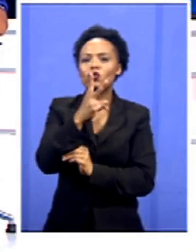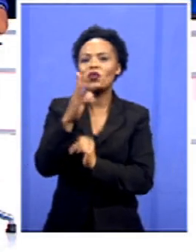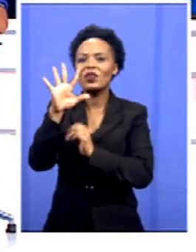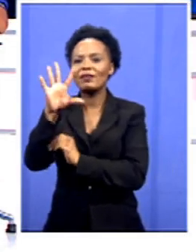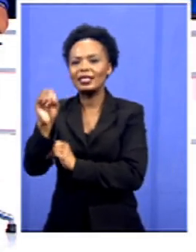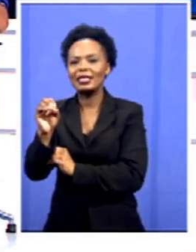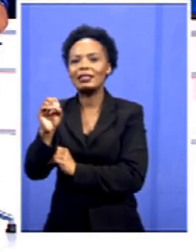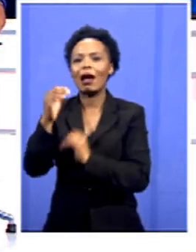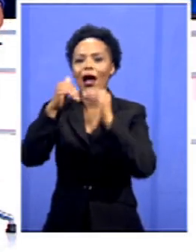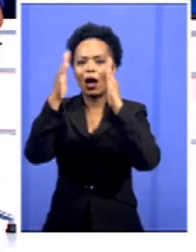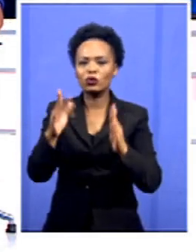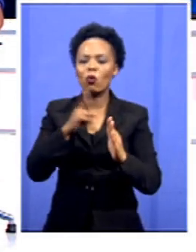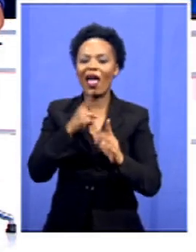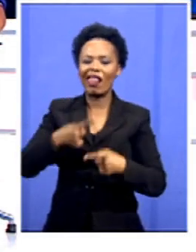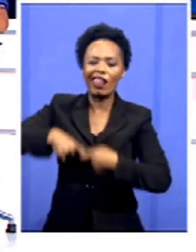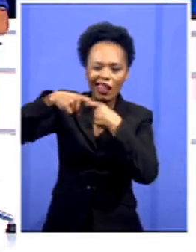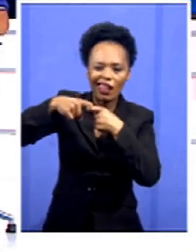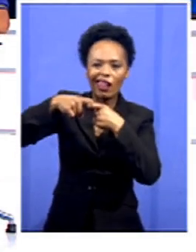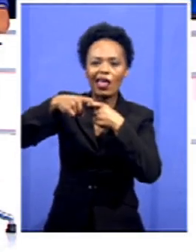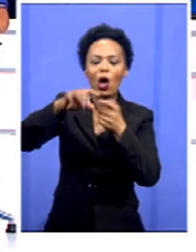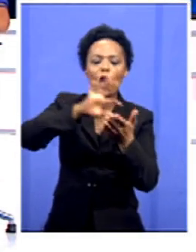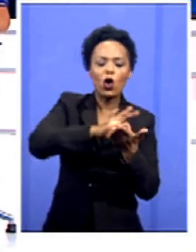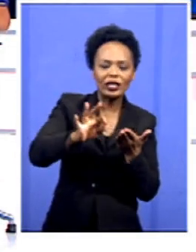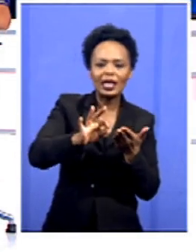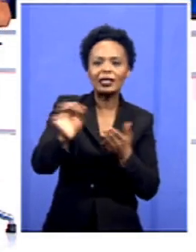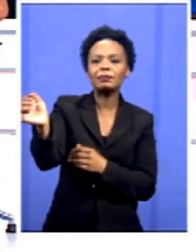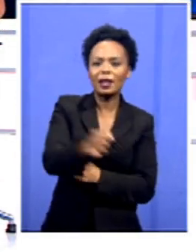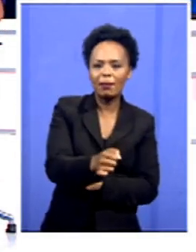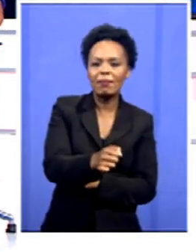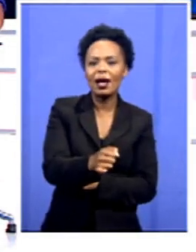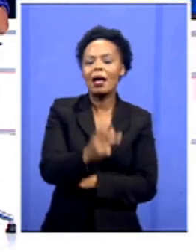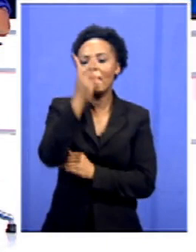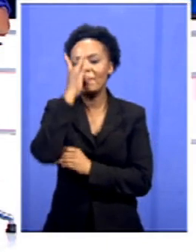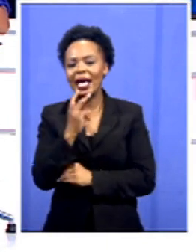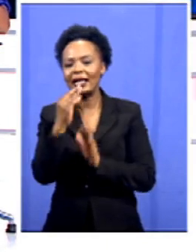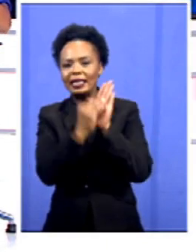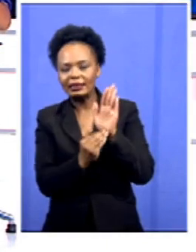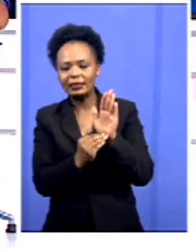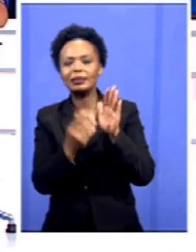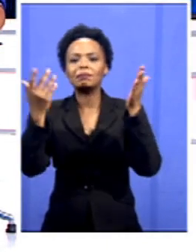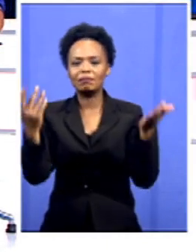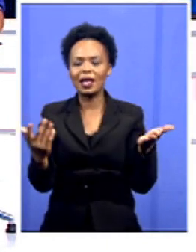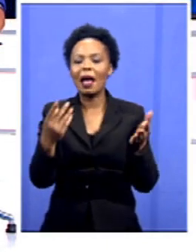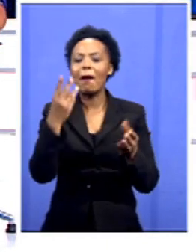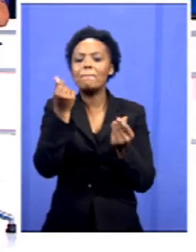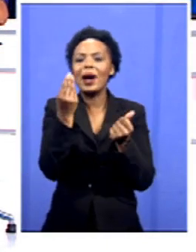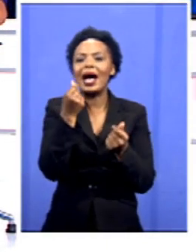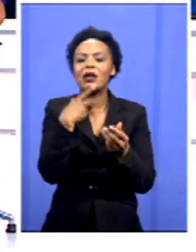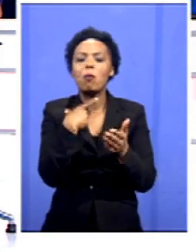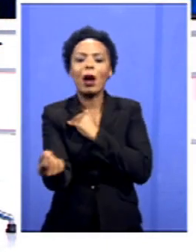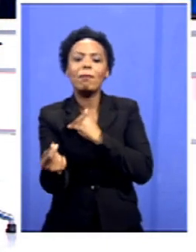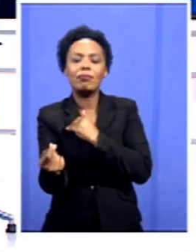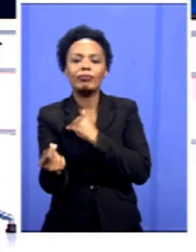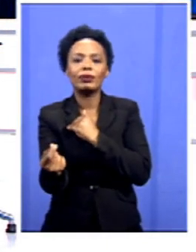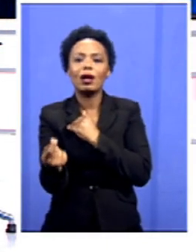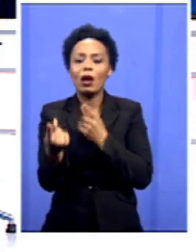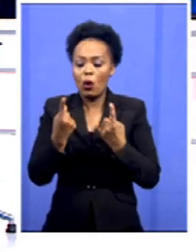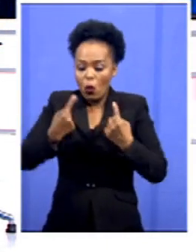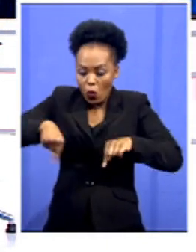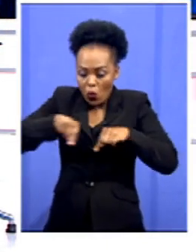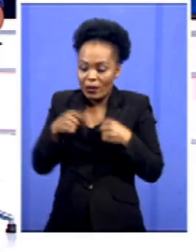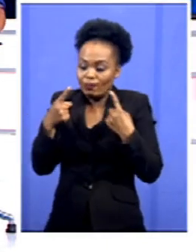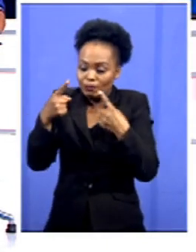stoppages from the contractors that got blacklisted, that ran away with the money, and we had to now put up and deal with the